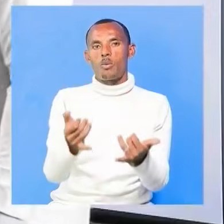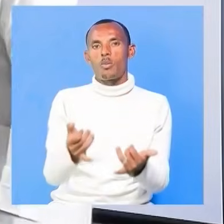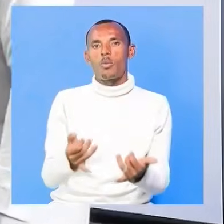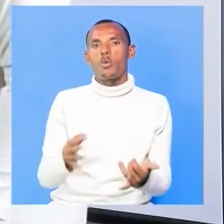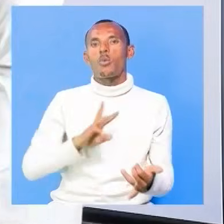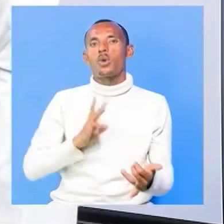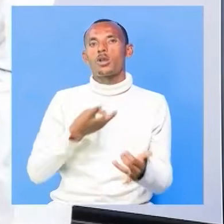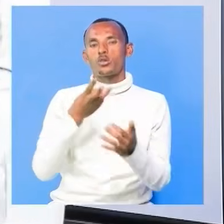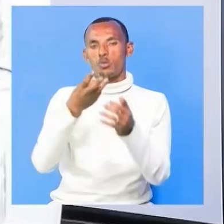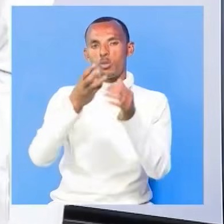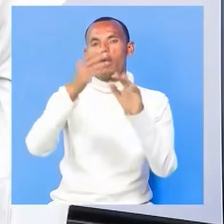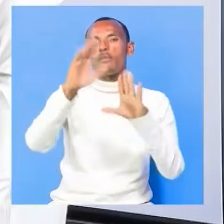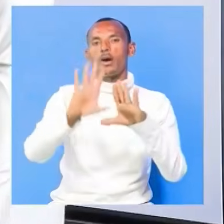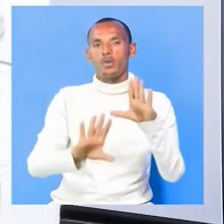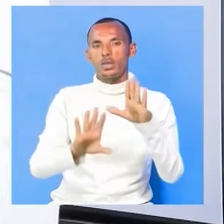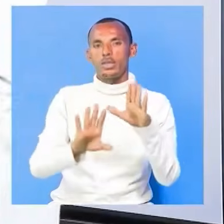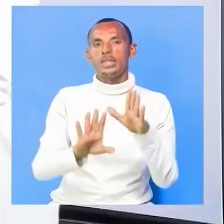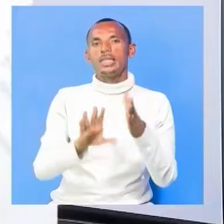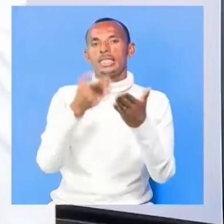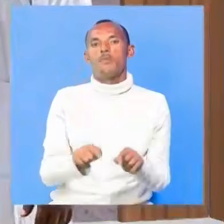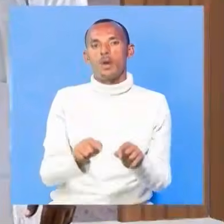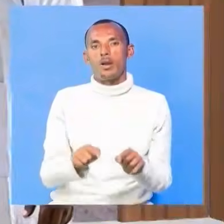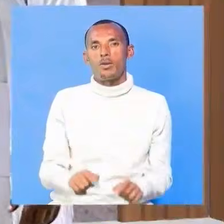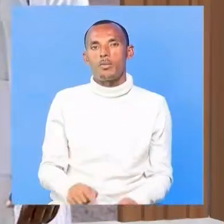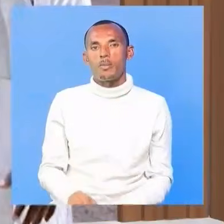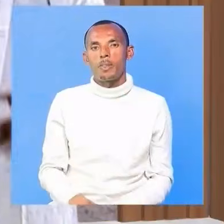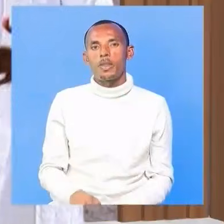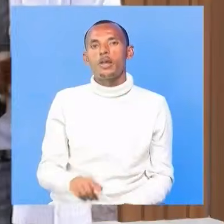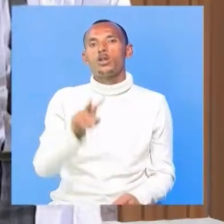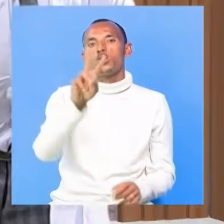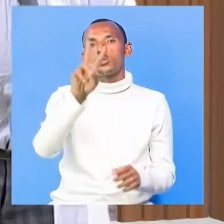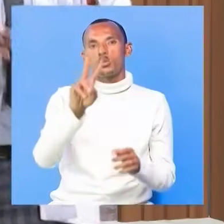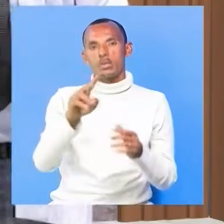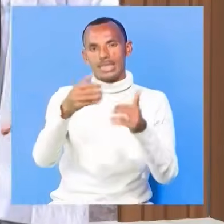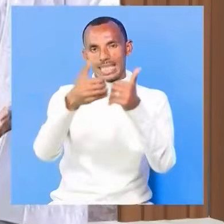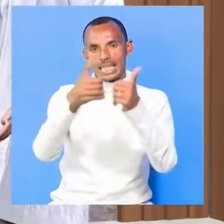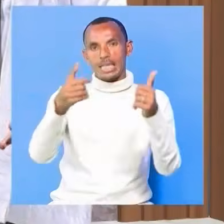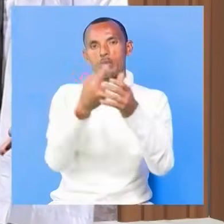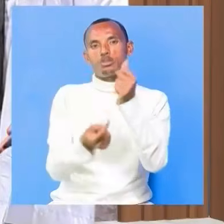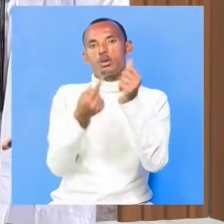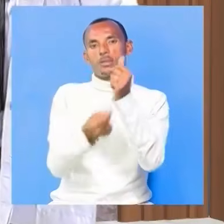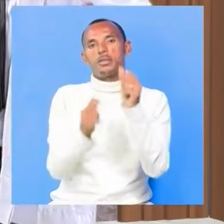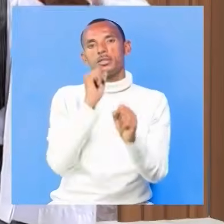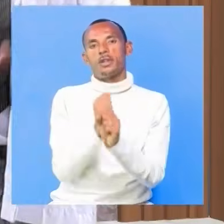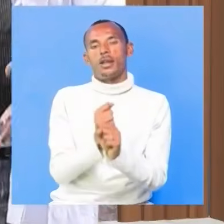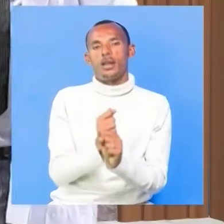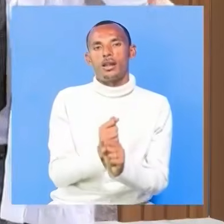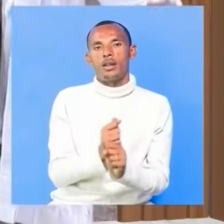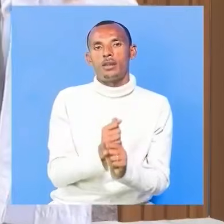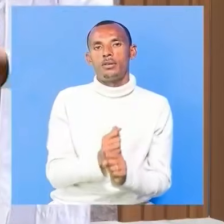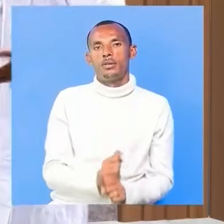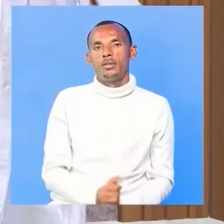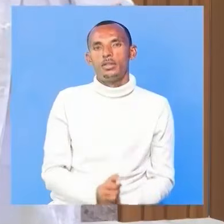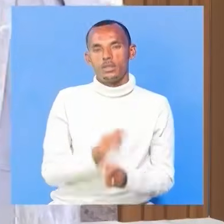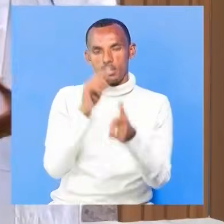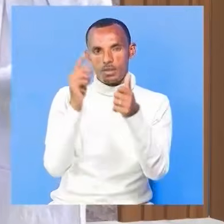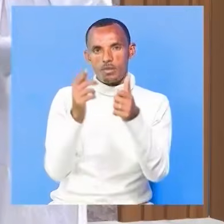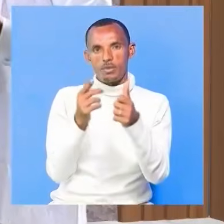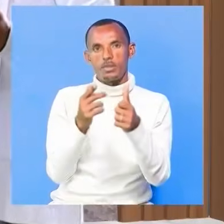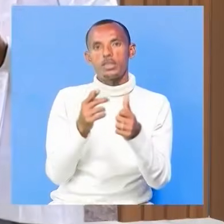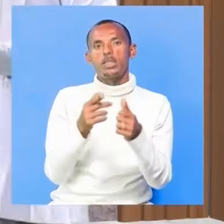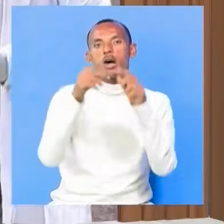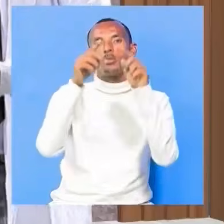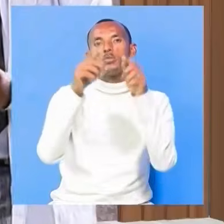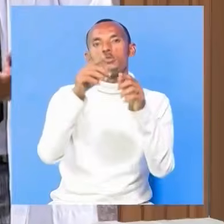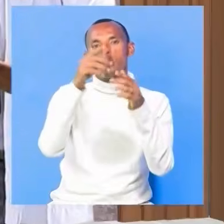Now, we need to evaluate again these two absolute values separately, right? Then at the end, we will add them.